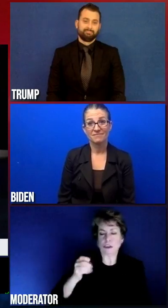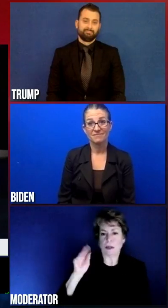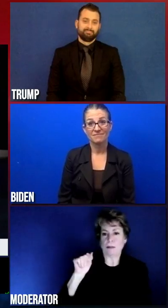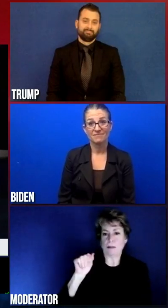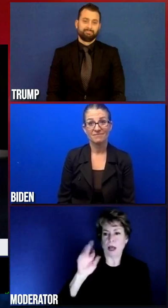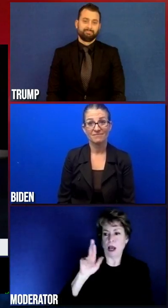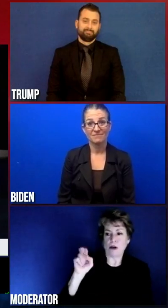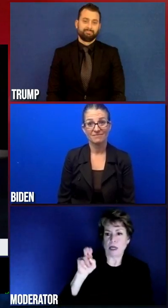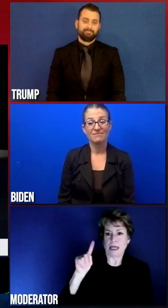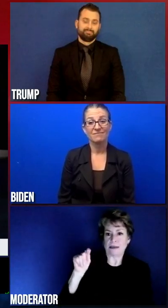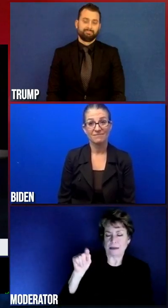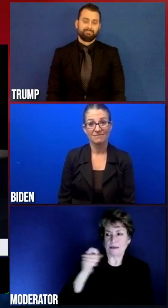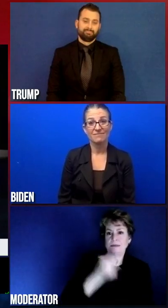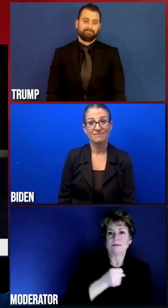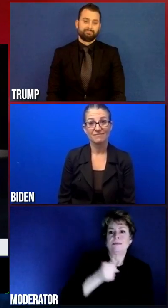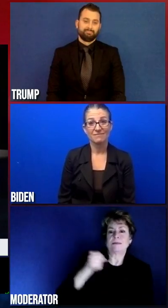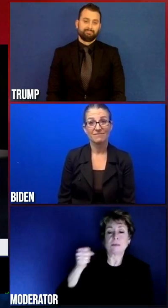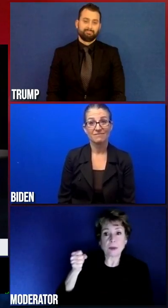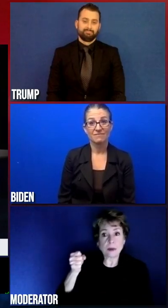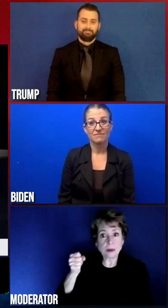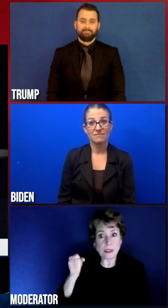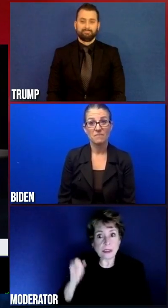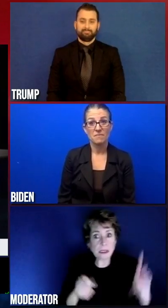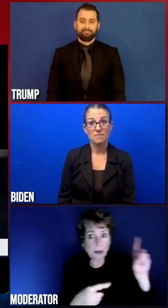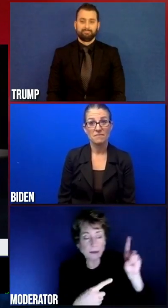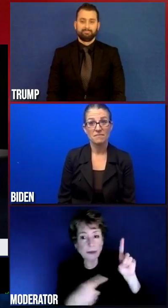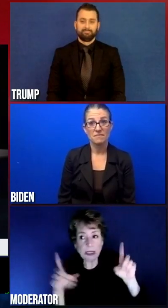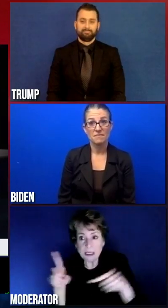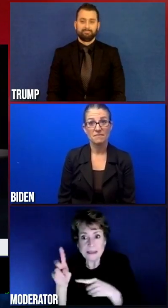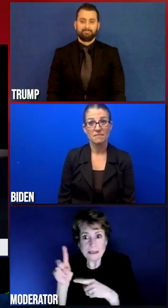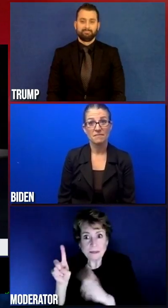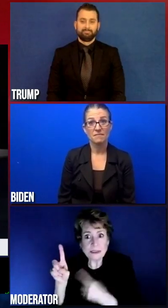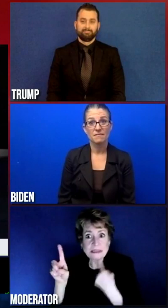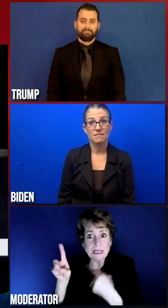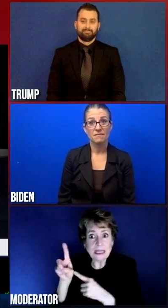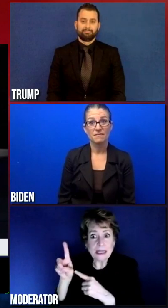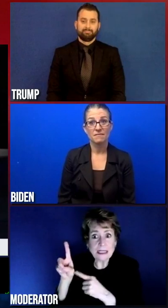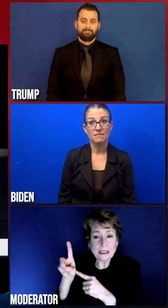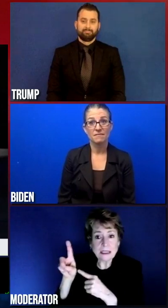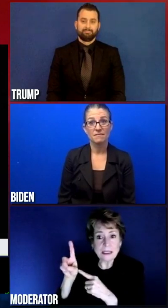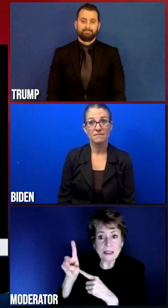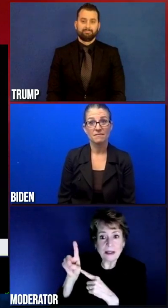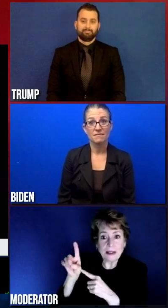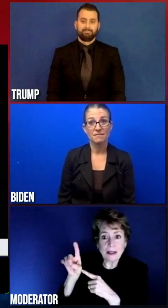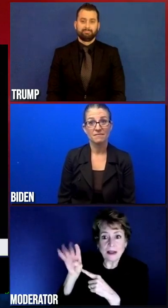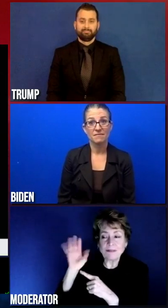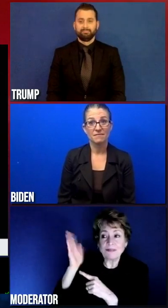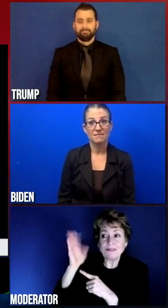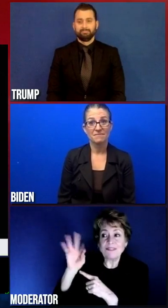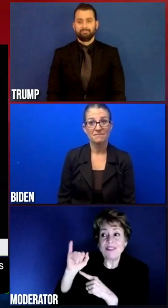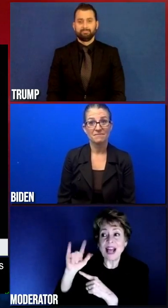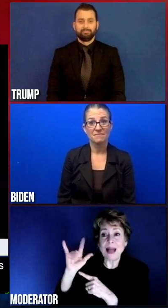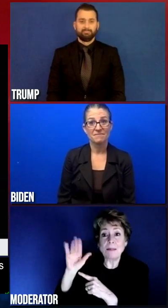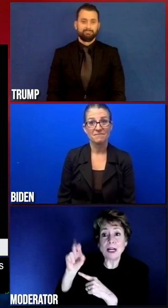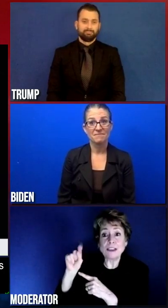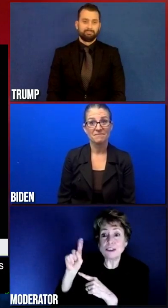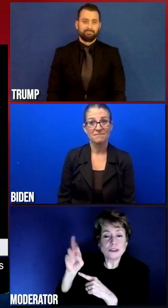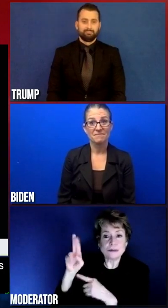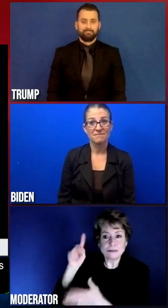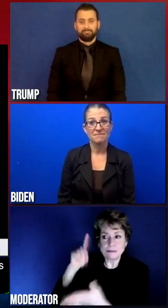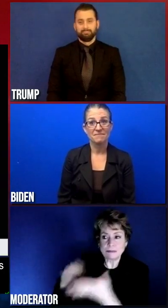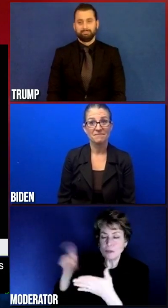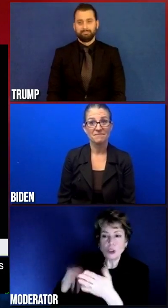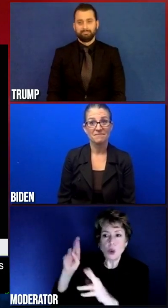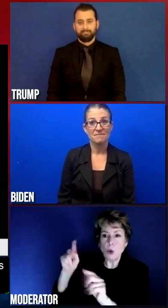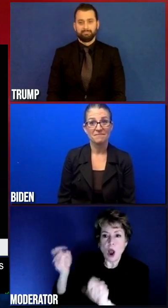the filibuster or even packing the court, adding to the 9 justices there. You call this a distraction by the president, but in fact